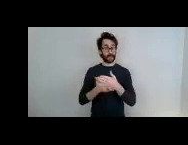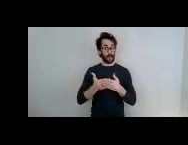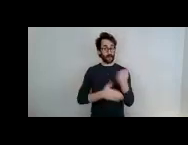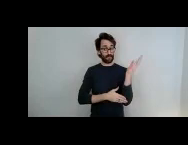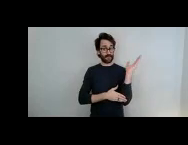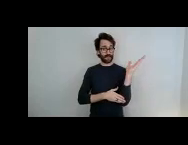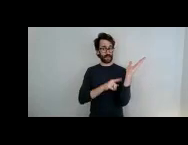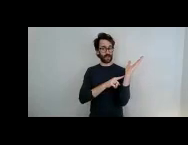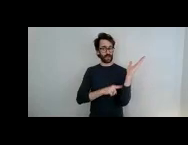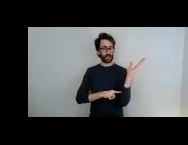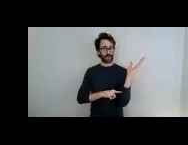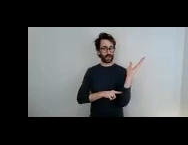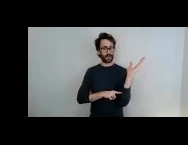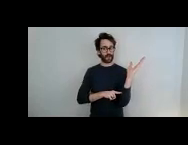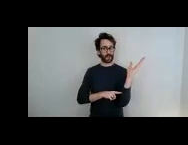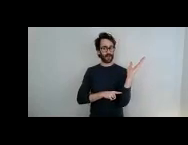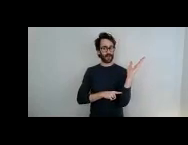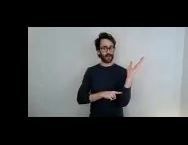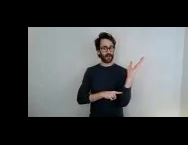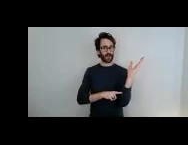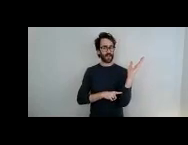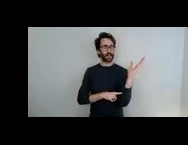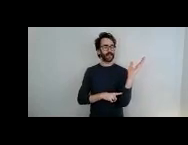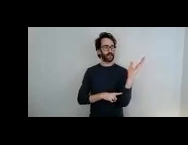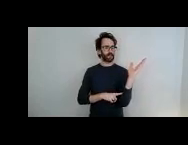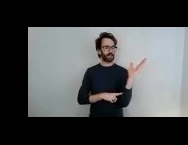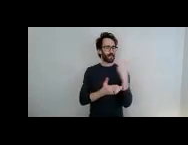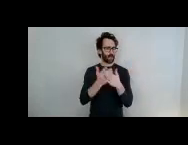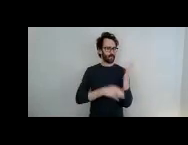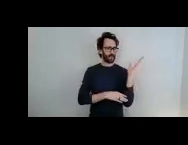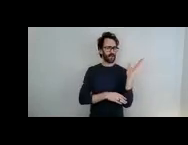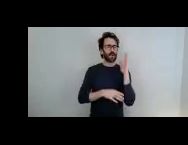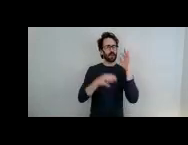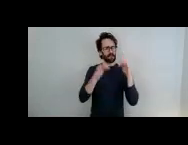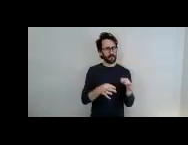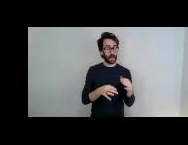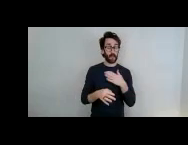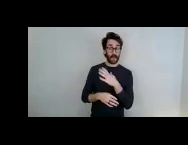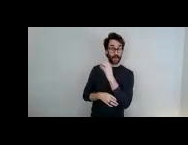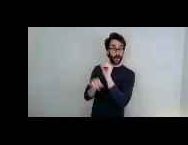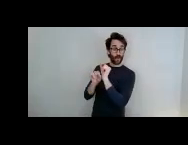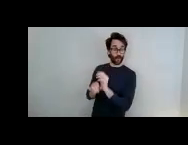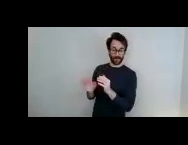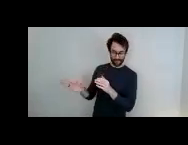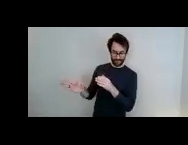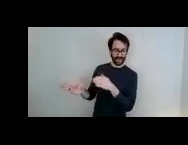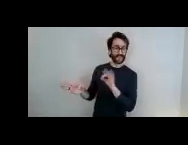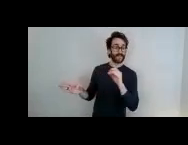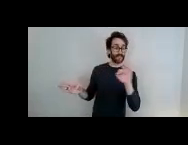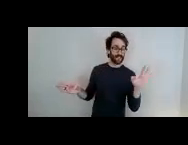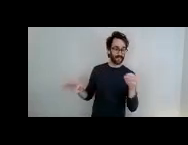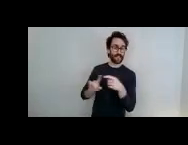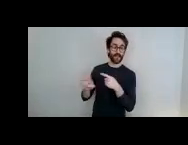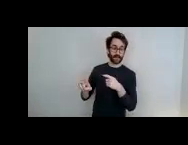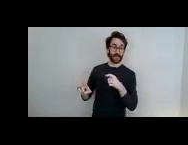those investment frauds that are happening. My colleague, partner in crime that you'll hear from later on, Jeff from the